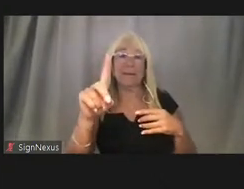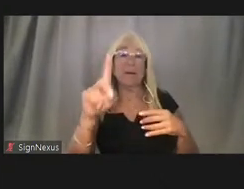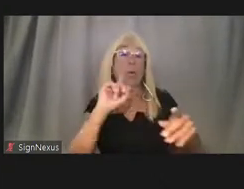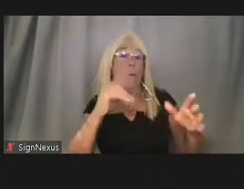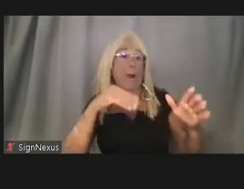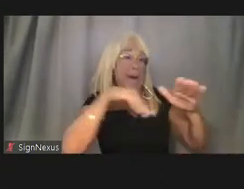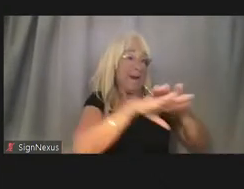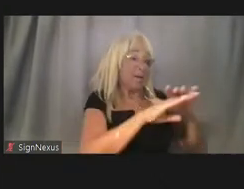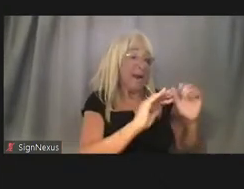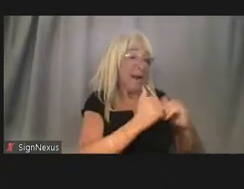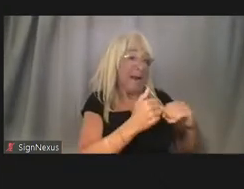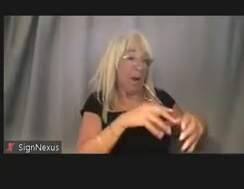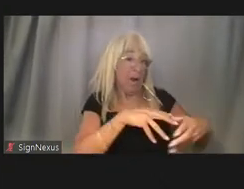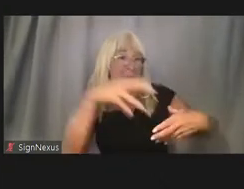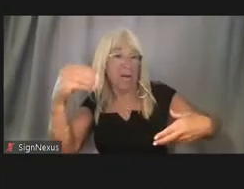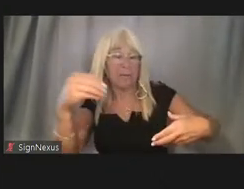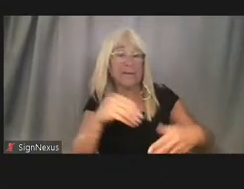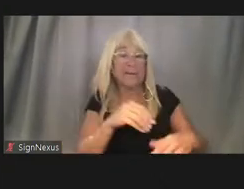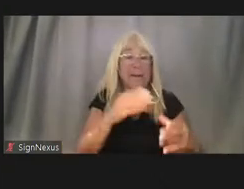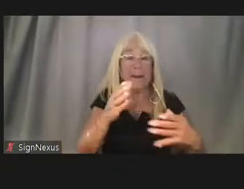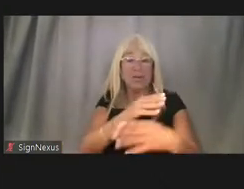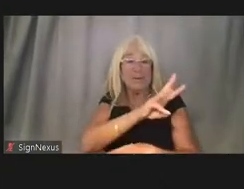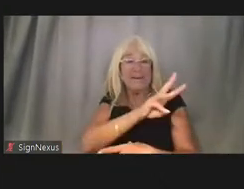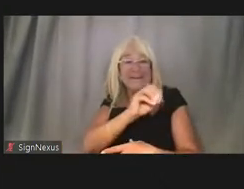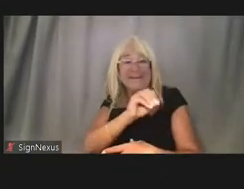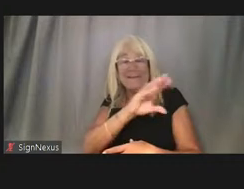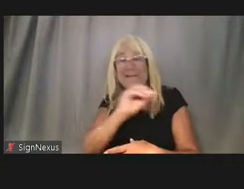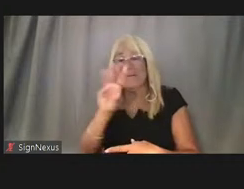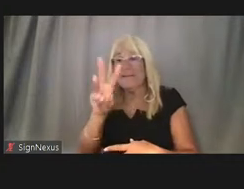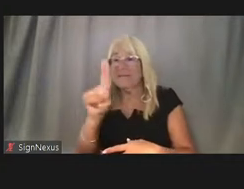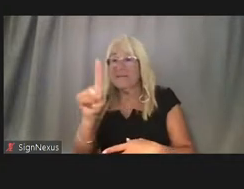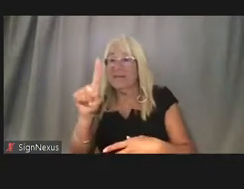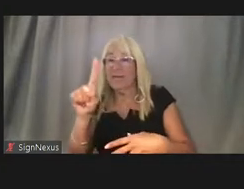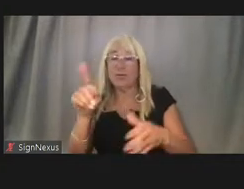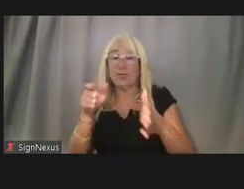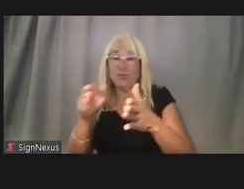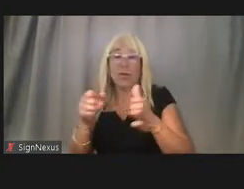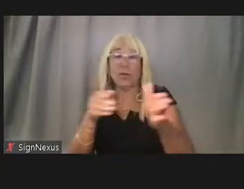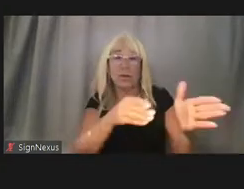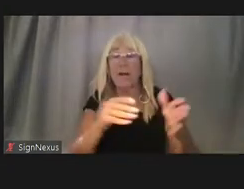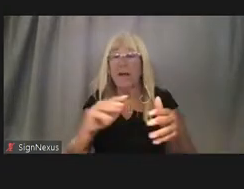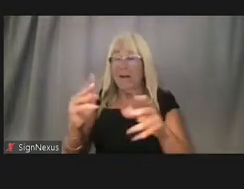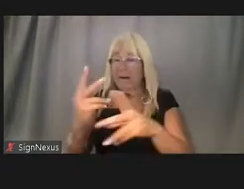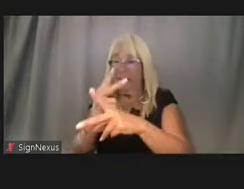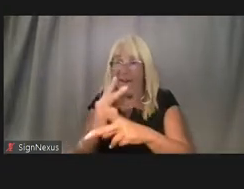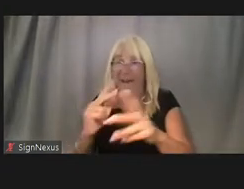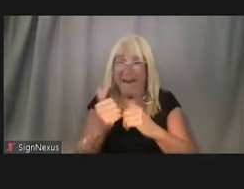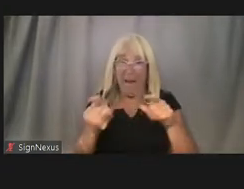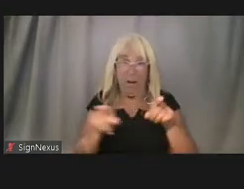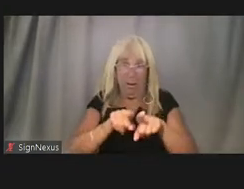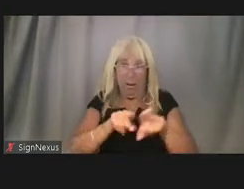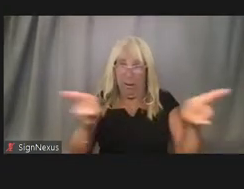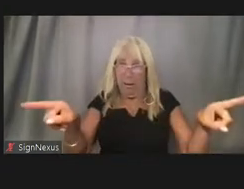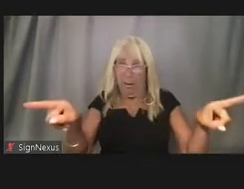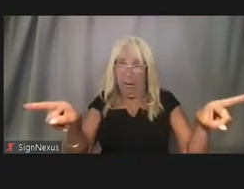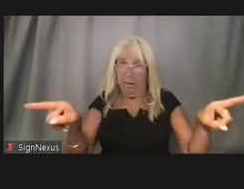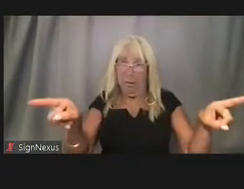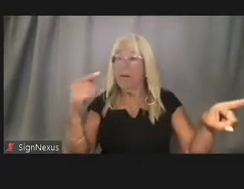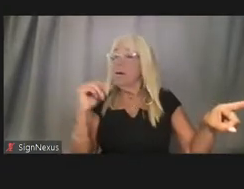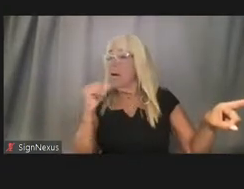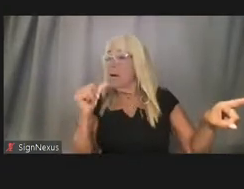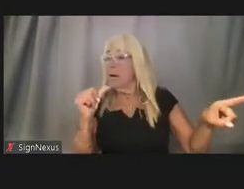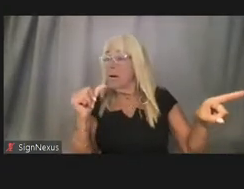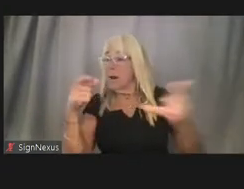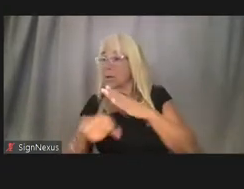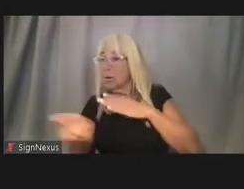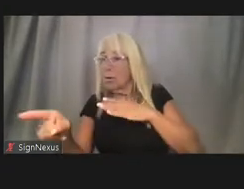would generally be between 60th and 61st streets and an algorithm would be used to those who stay on excluded roadways are not told